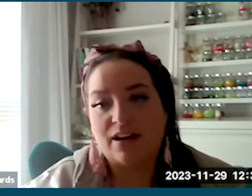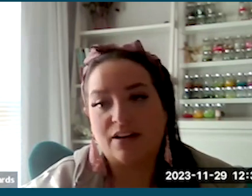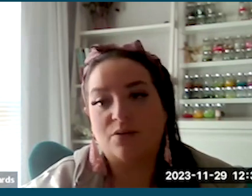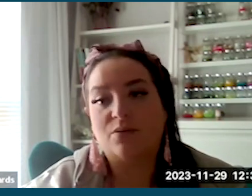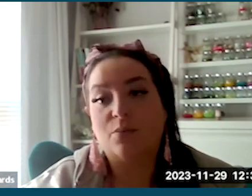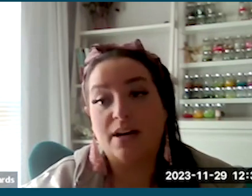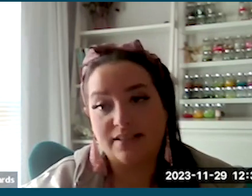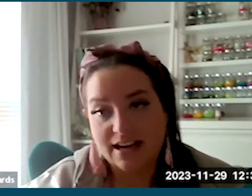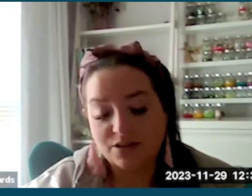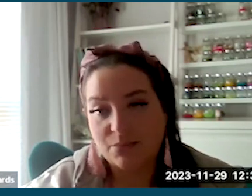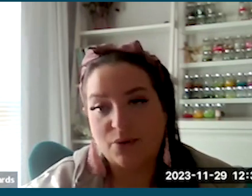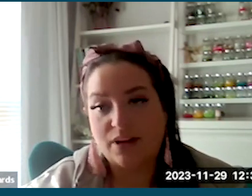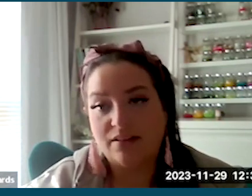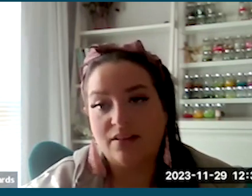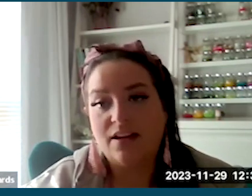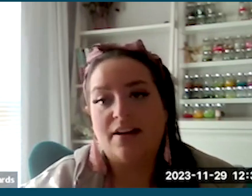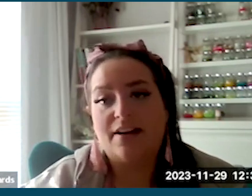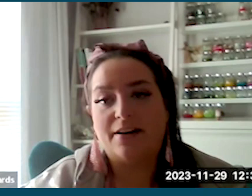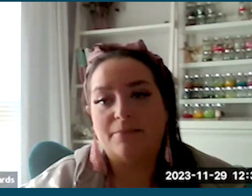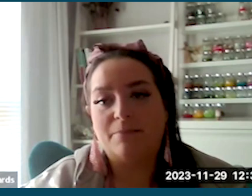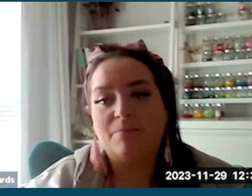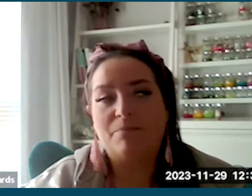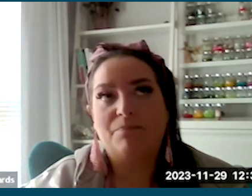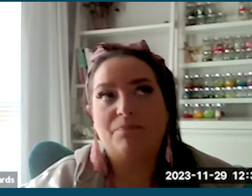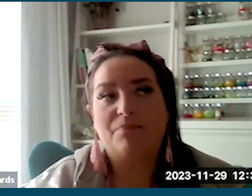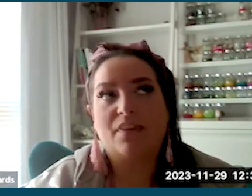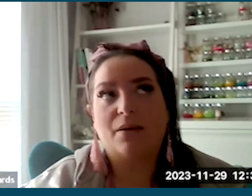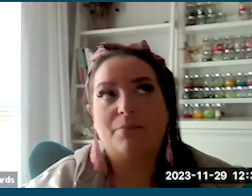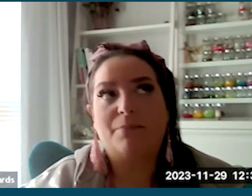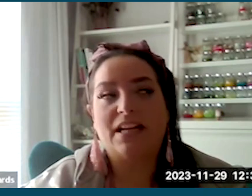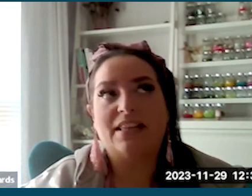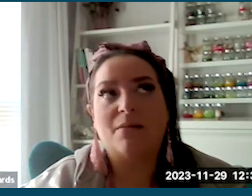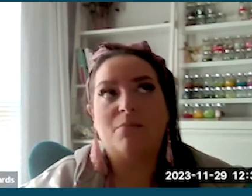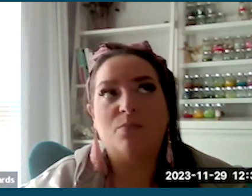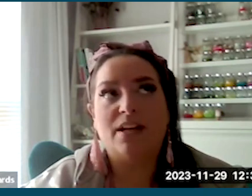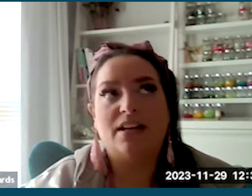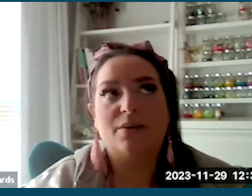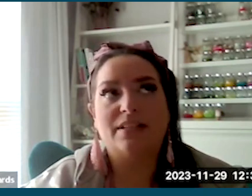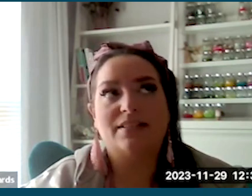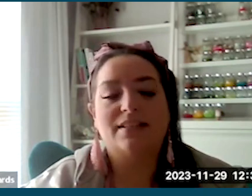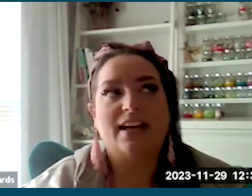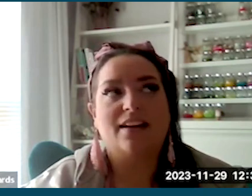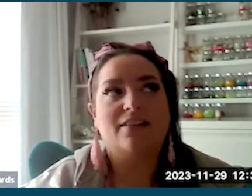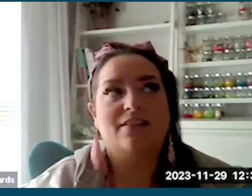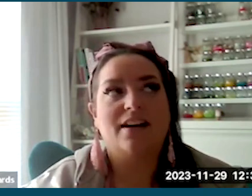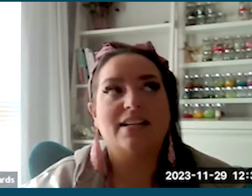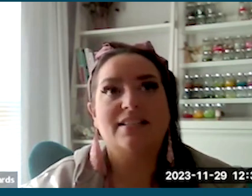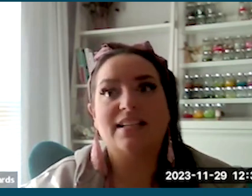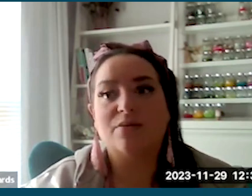as it turned out, her ankle was actually broken. but in that moment, it was